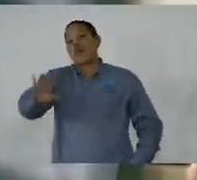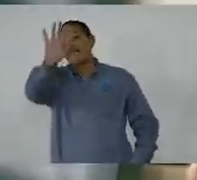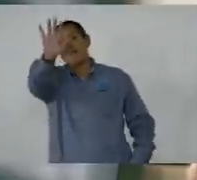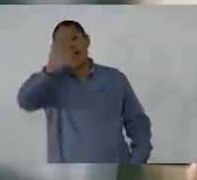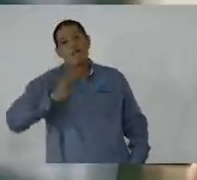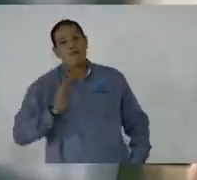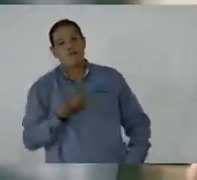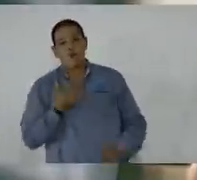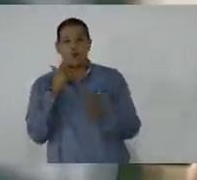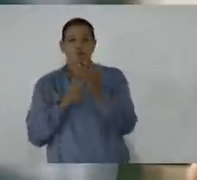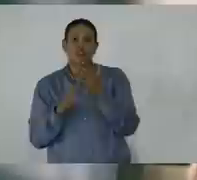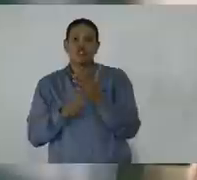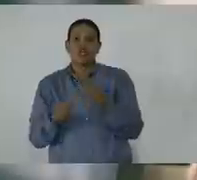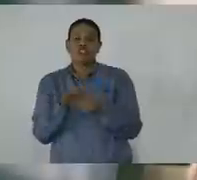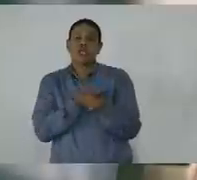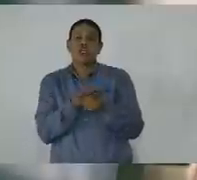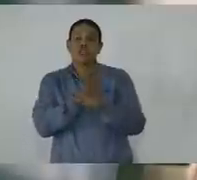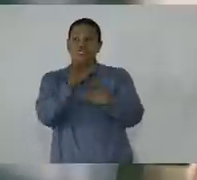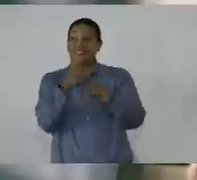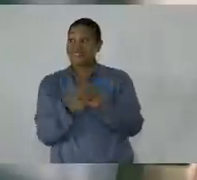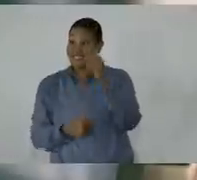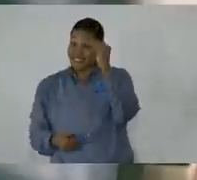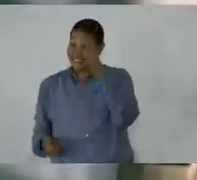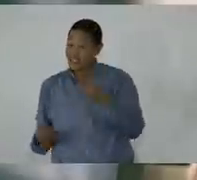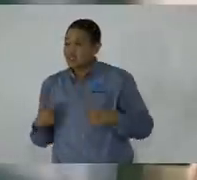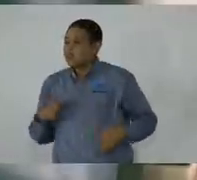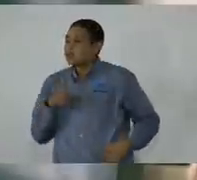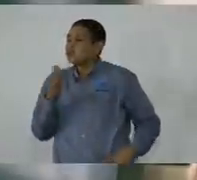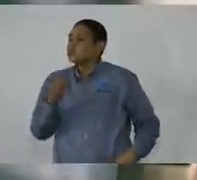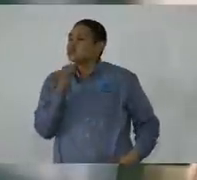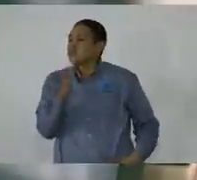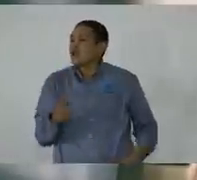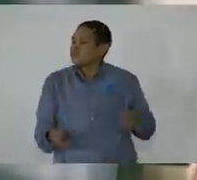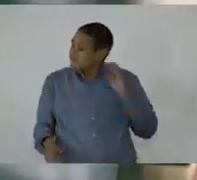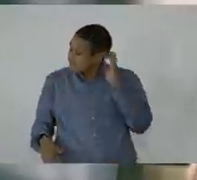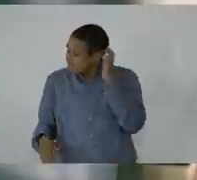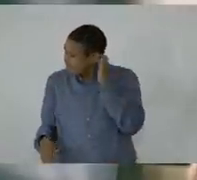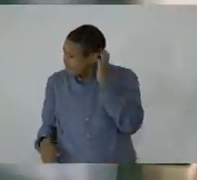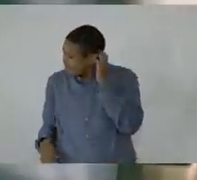of our research stations. And Madam Speaker,